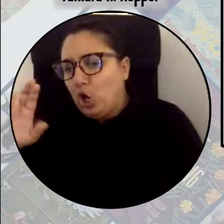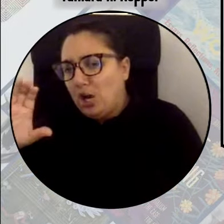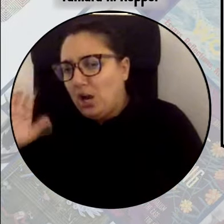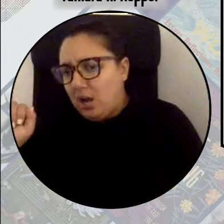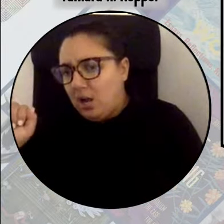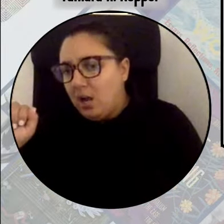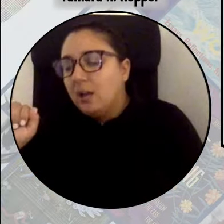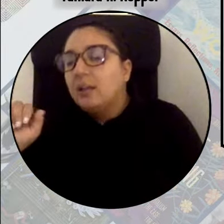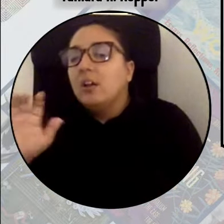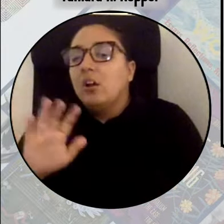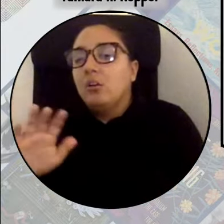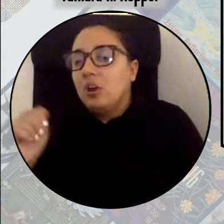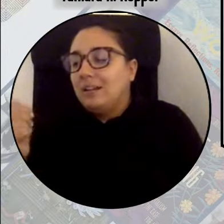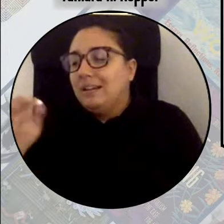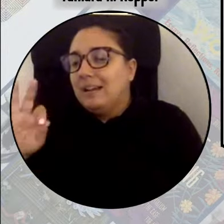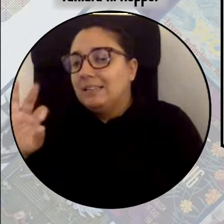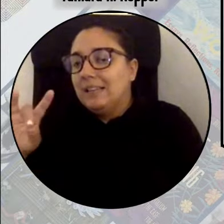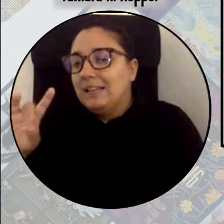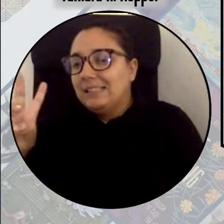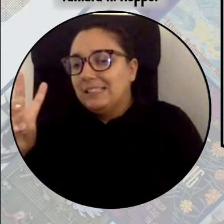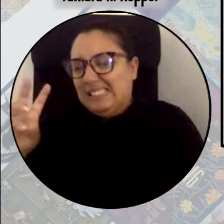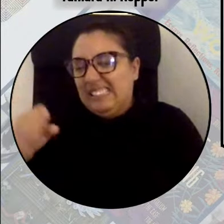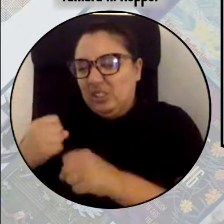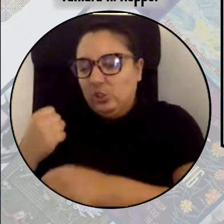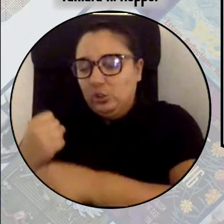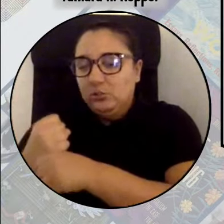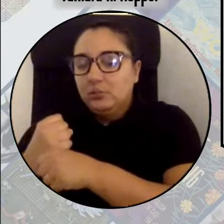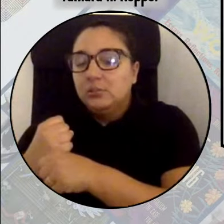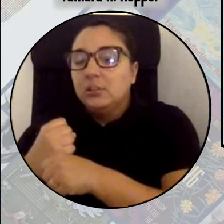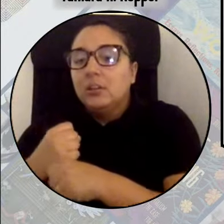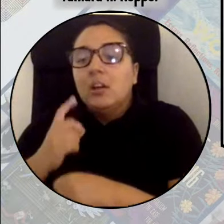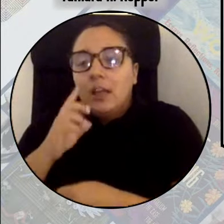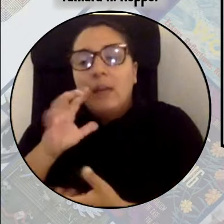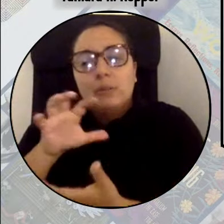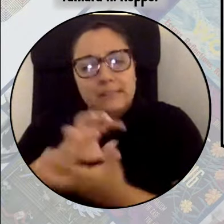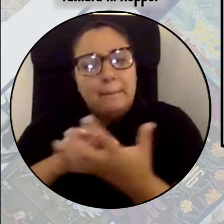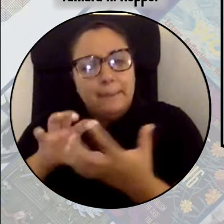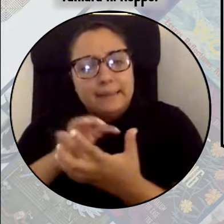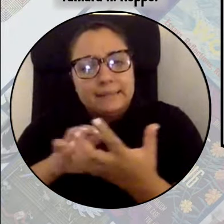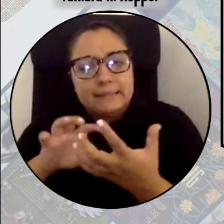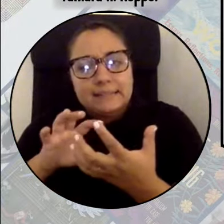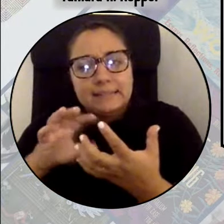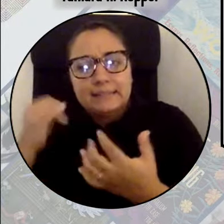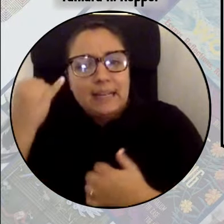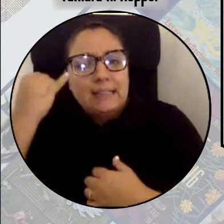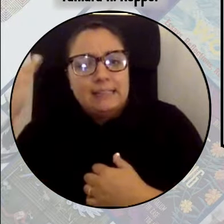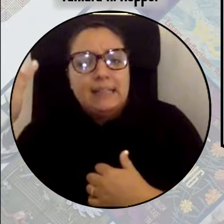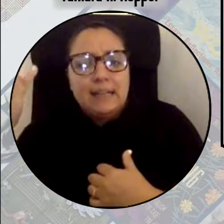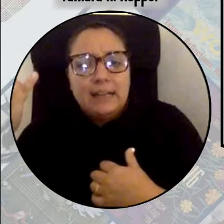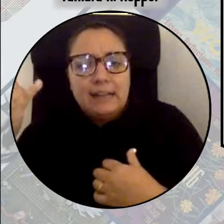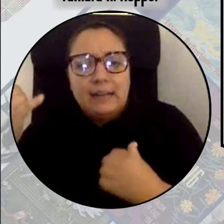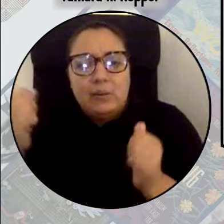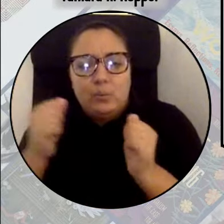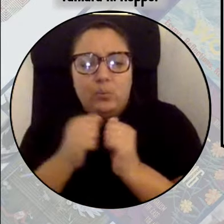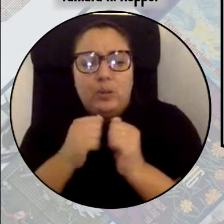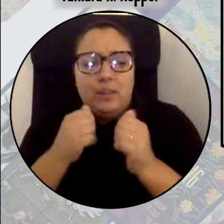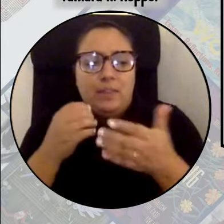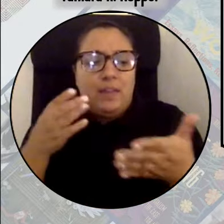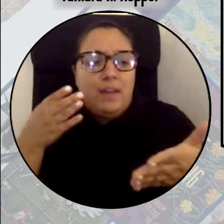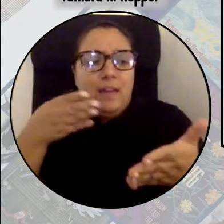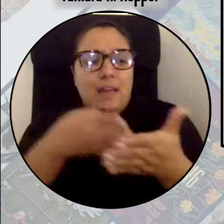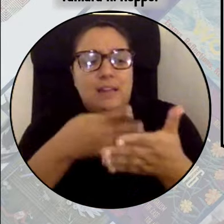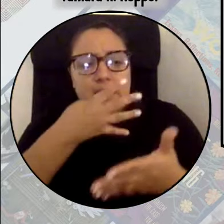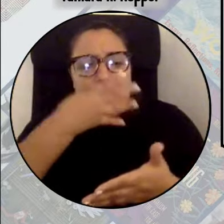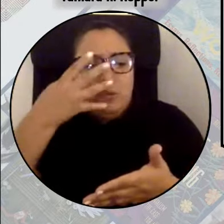1986 is basically, you know, it was a mixed bag like a lot of immigration policy, but basically in short, it